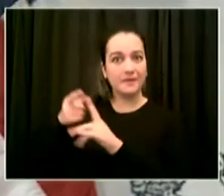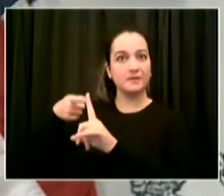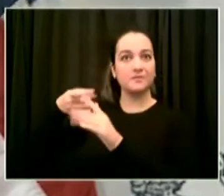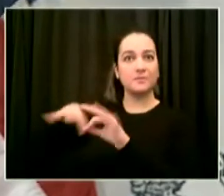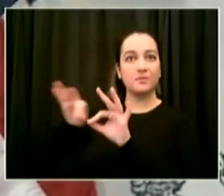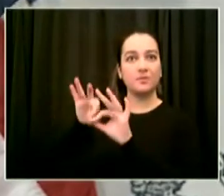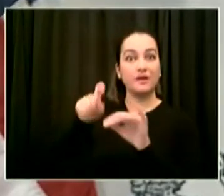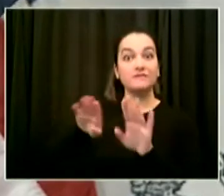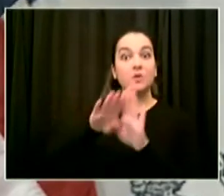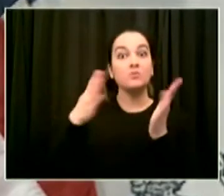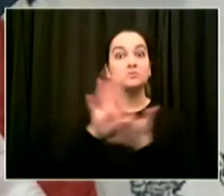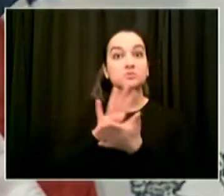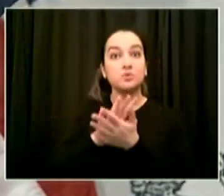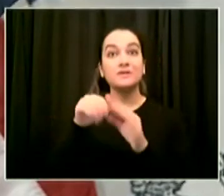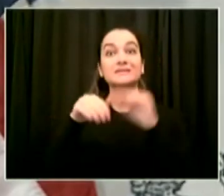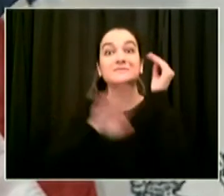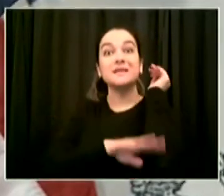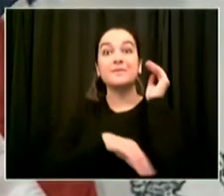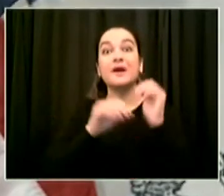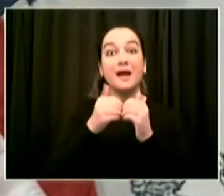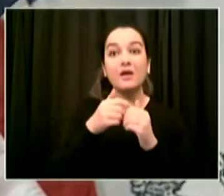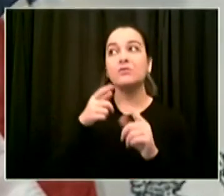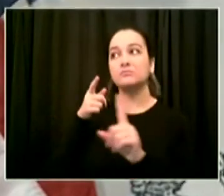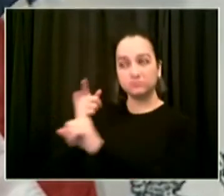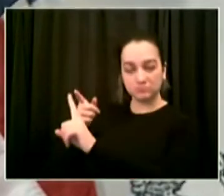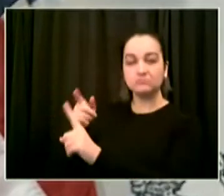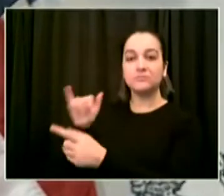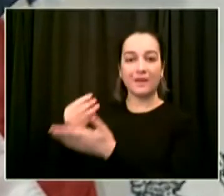Last question for today goes to Jake from Gothamist.